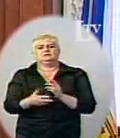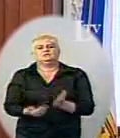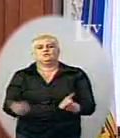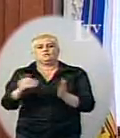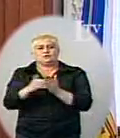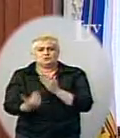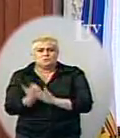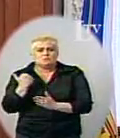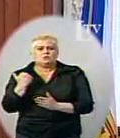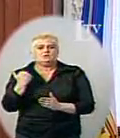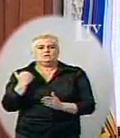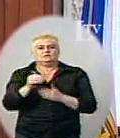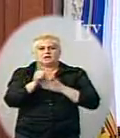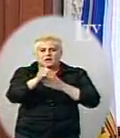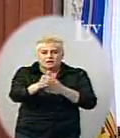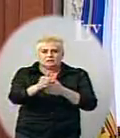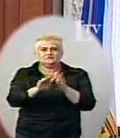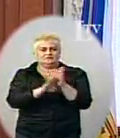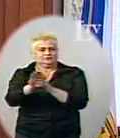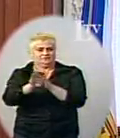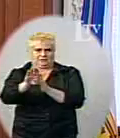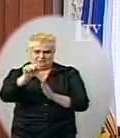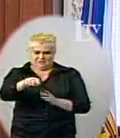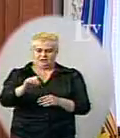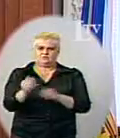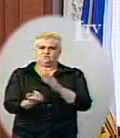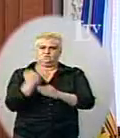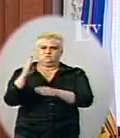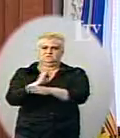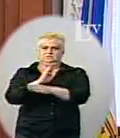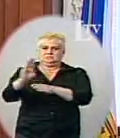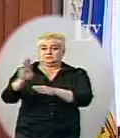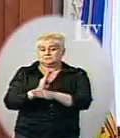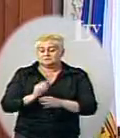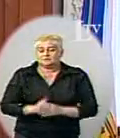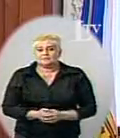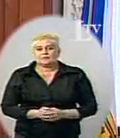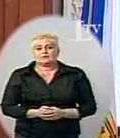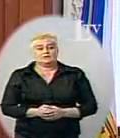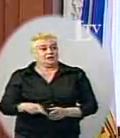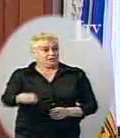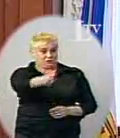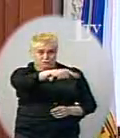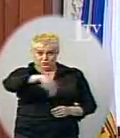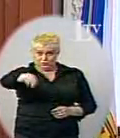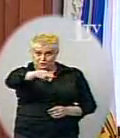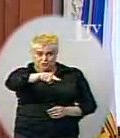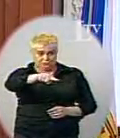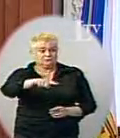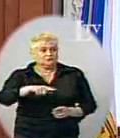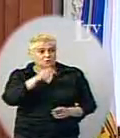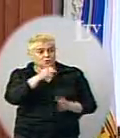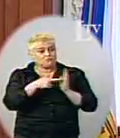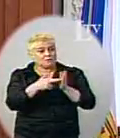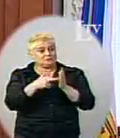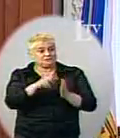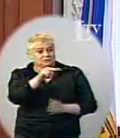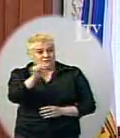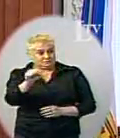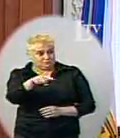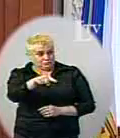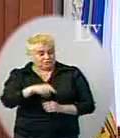to guide the development of this emerging industry. You, the representatives of the people of Nova